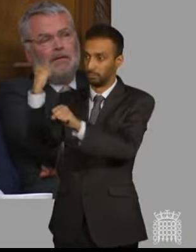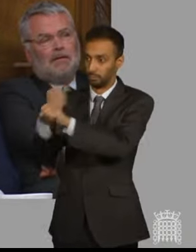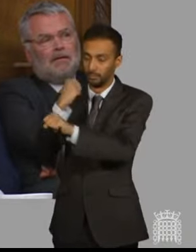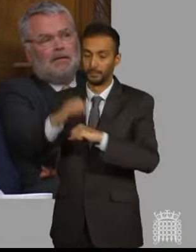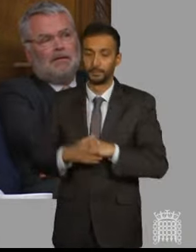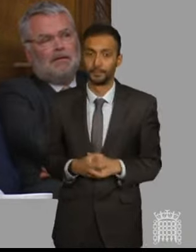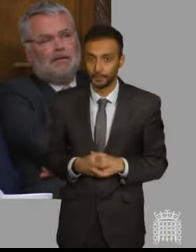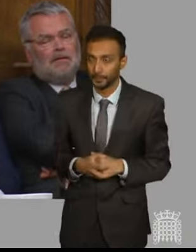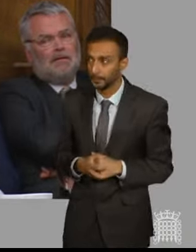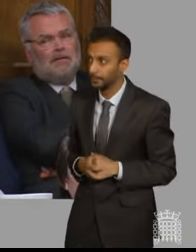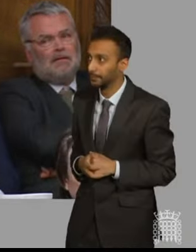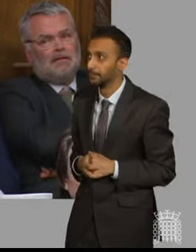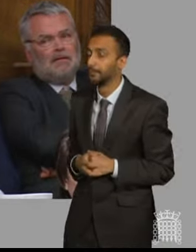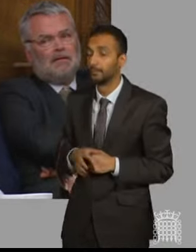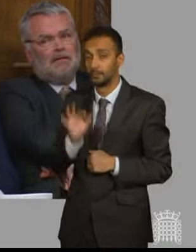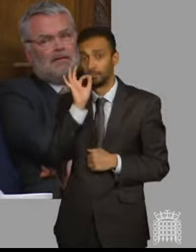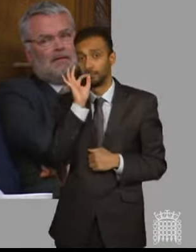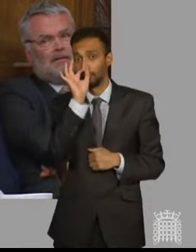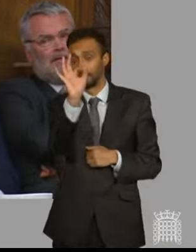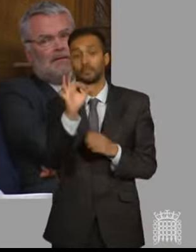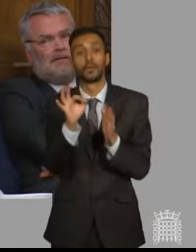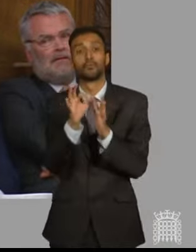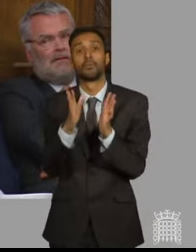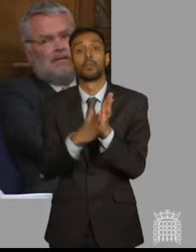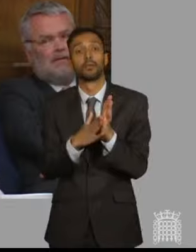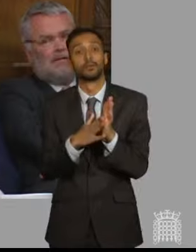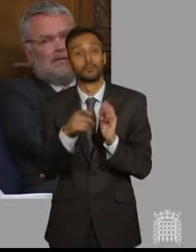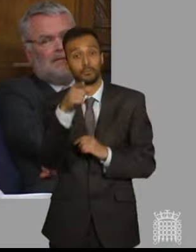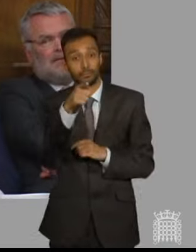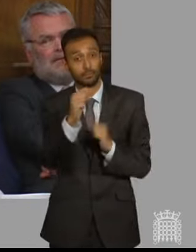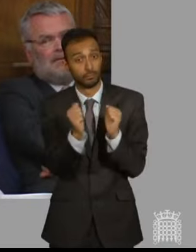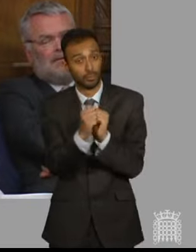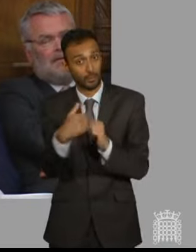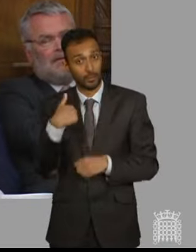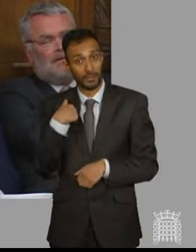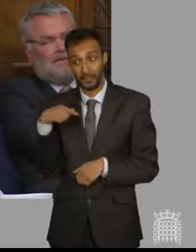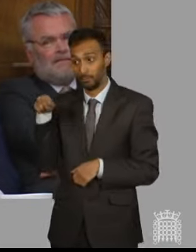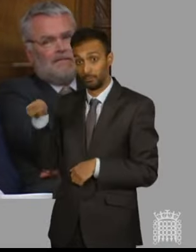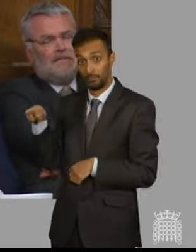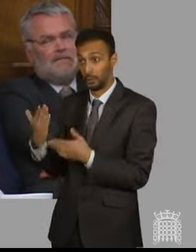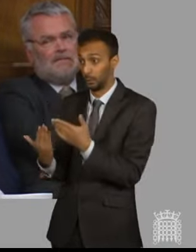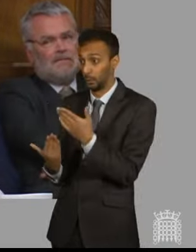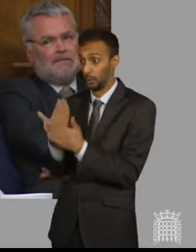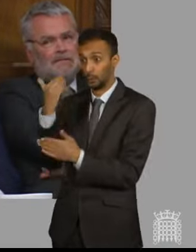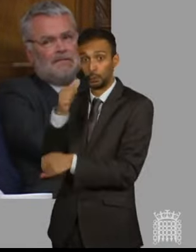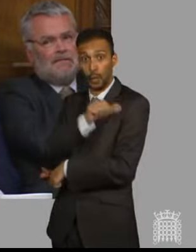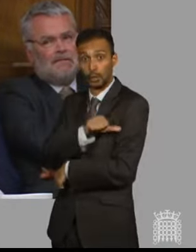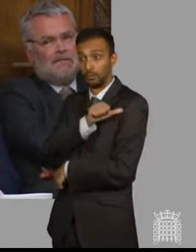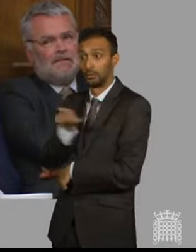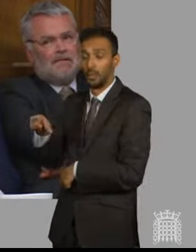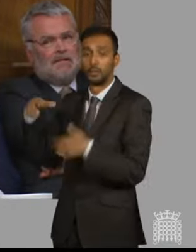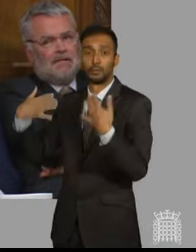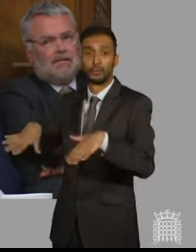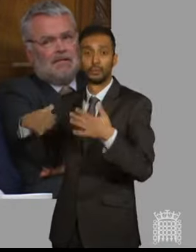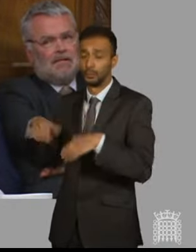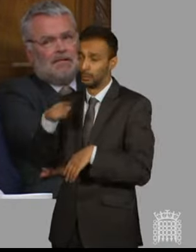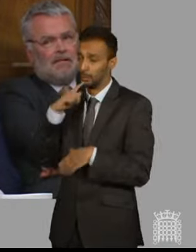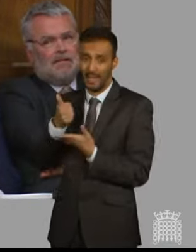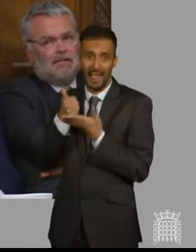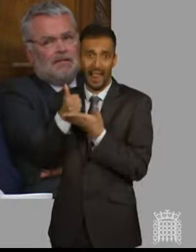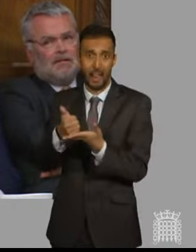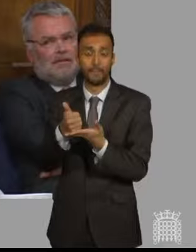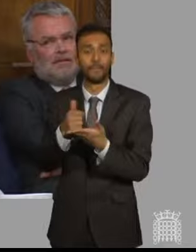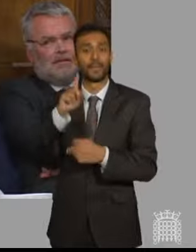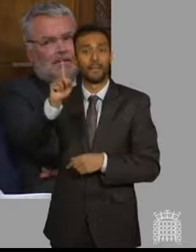new state-of-the-art hospital will uplift the health benefits for the residents of Uxbridge and South Ruislip? And will he join me in visiting the project site at a time